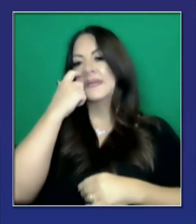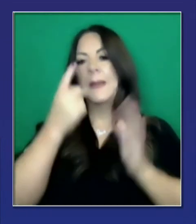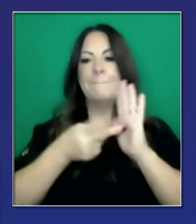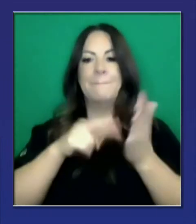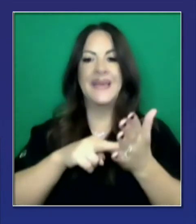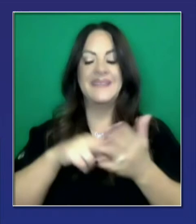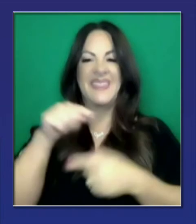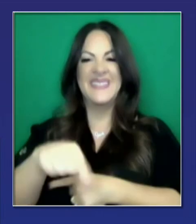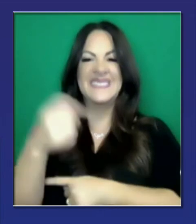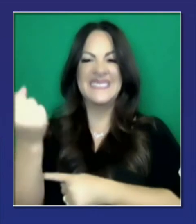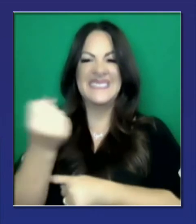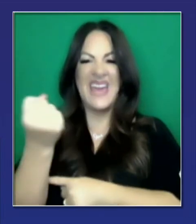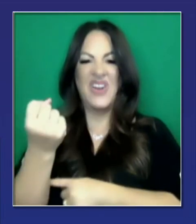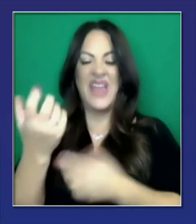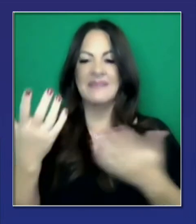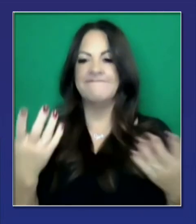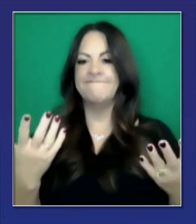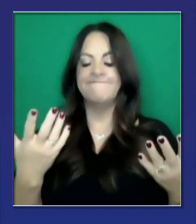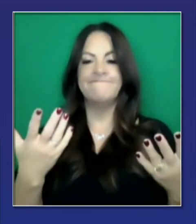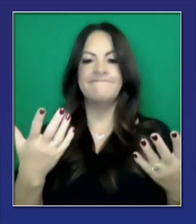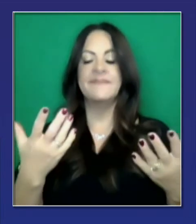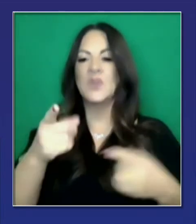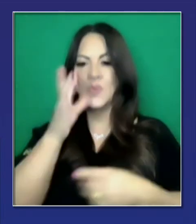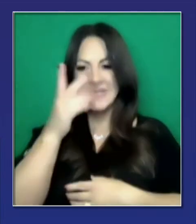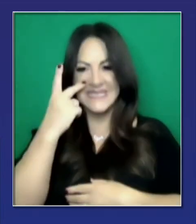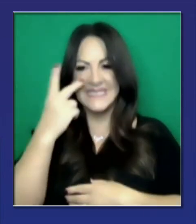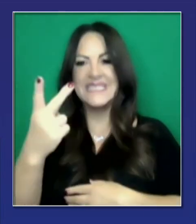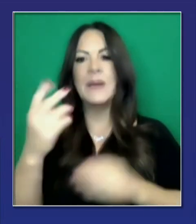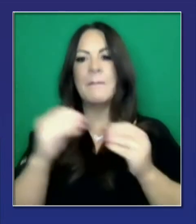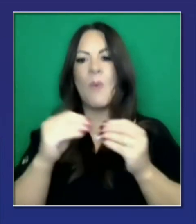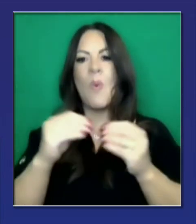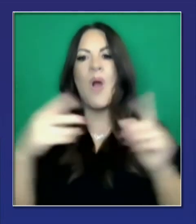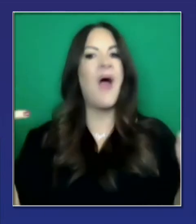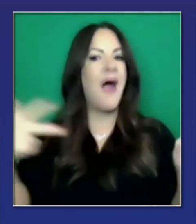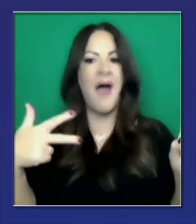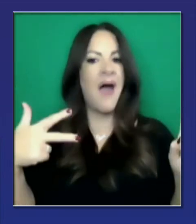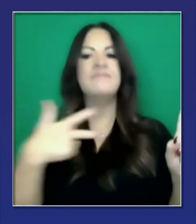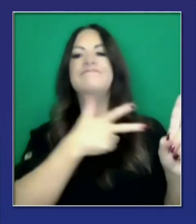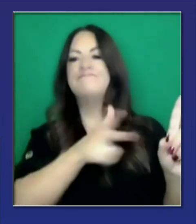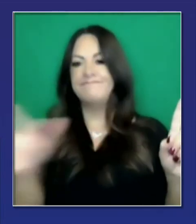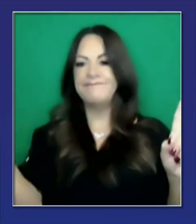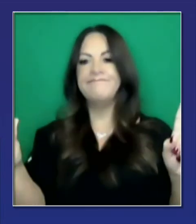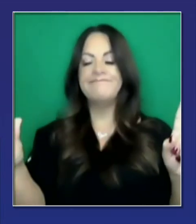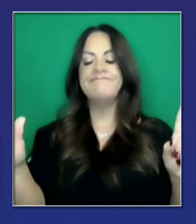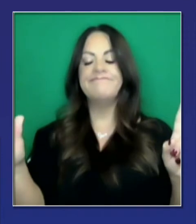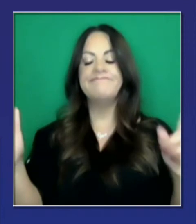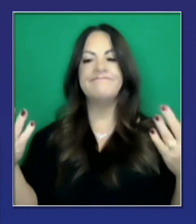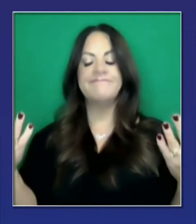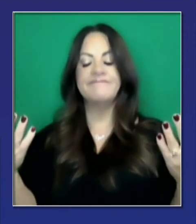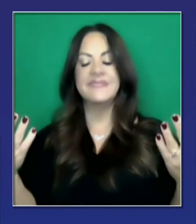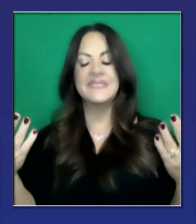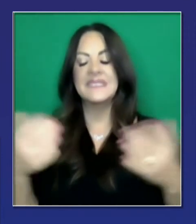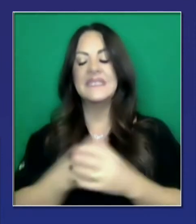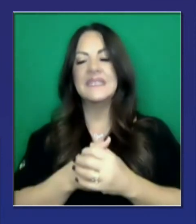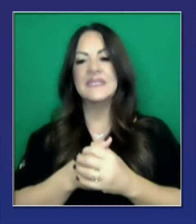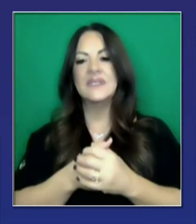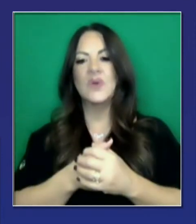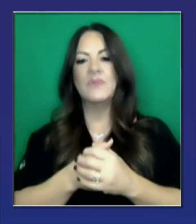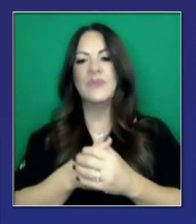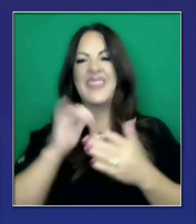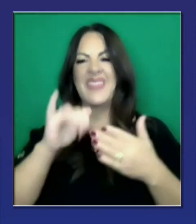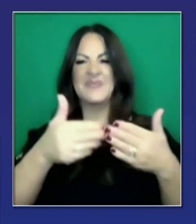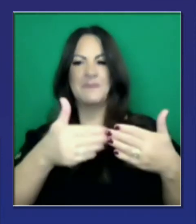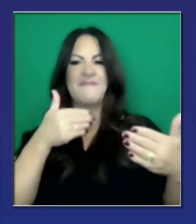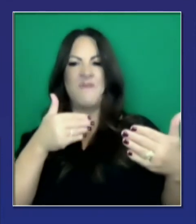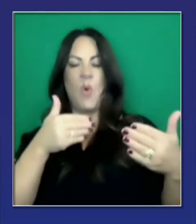Saturday. Typically, you'll still see ambulance diversions, but 33% pre-surge. That's in a COVID environment,